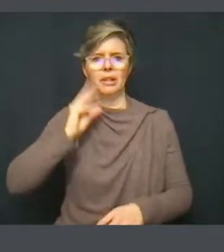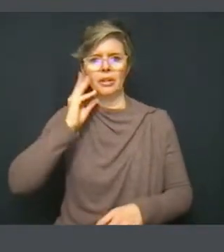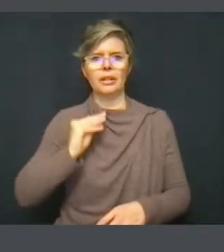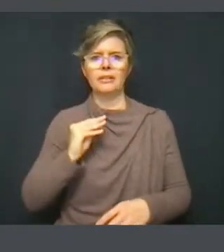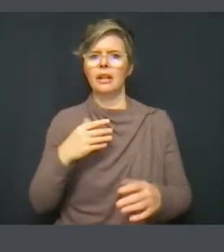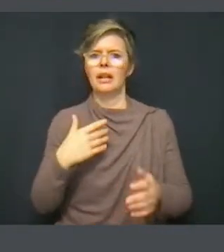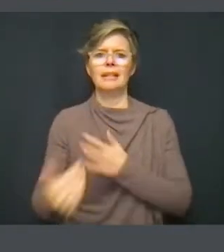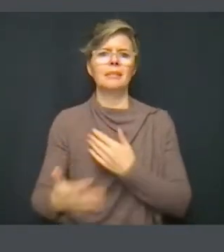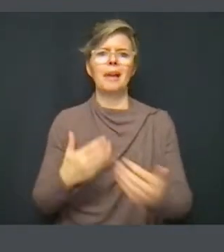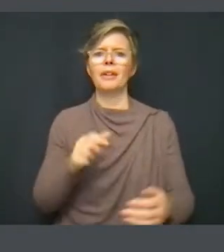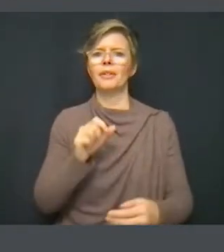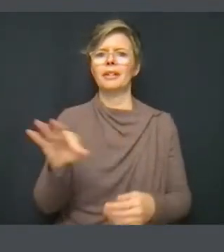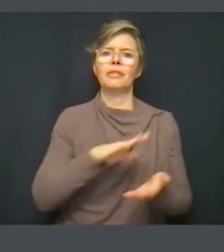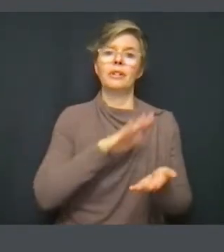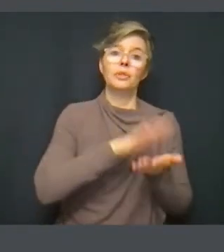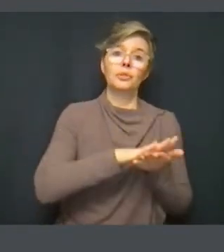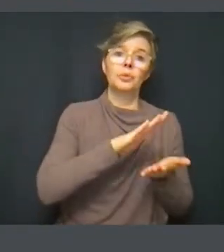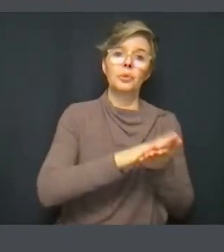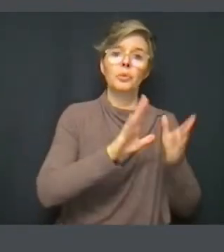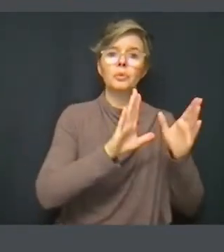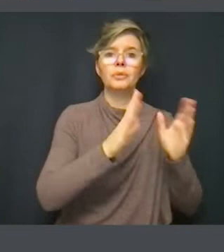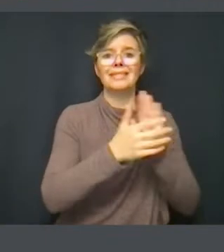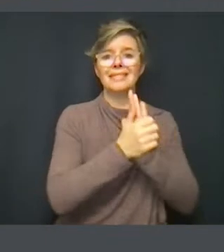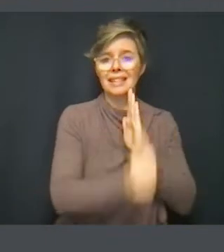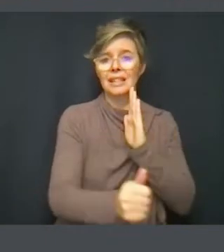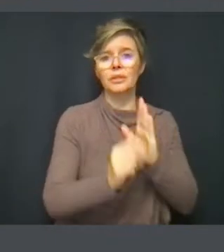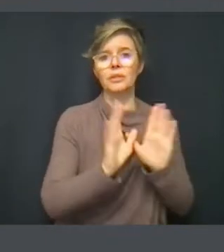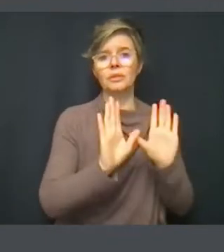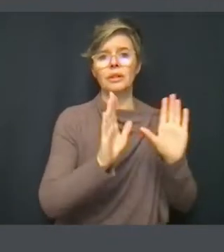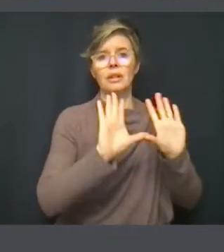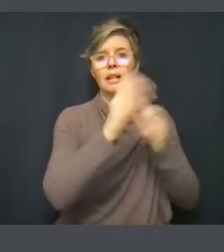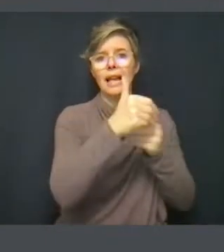assessment, a lot of times their